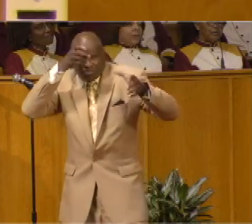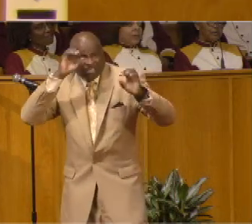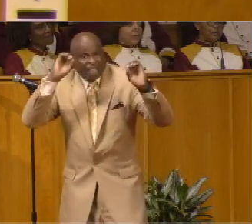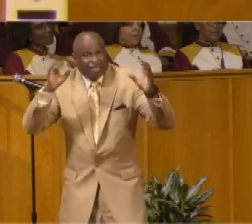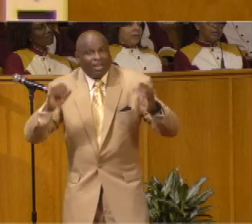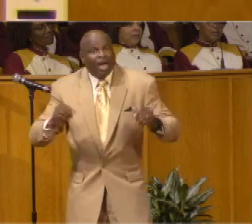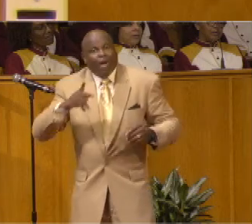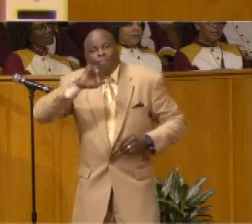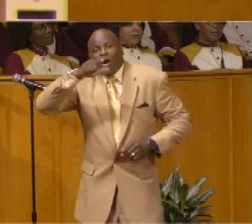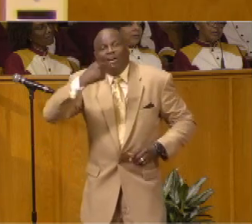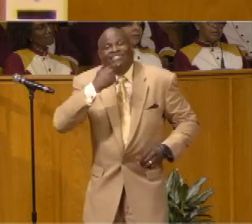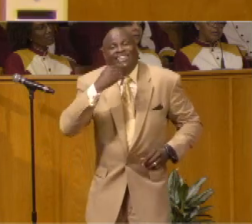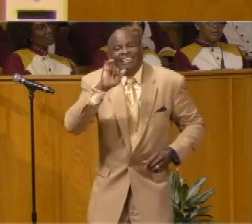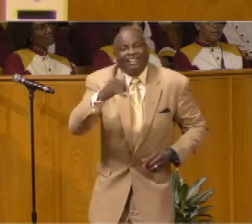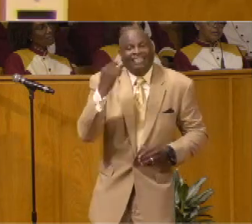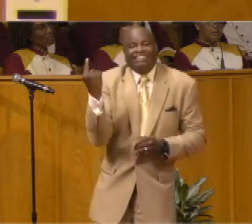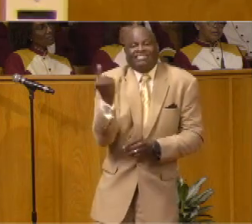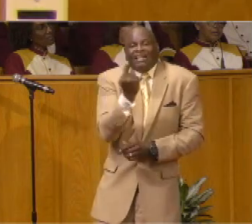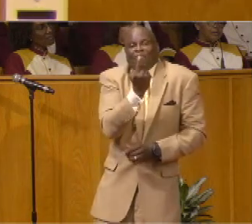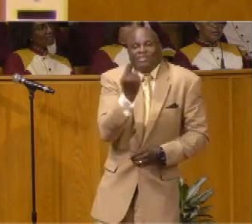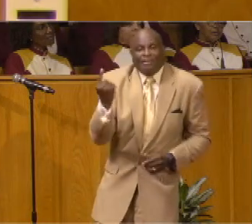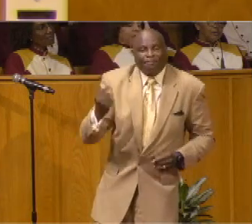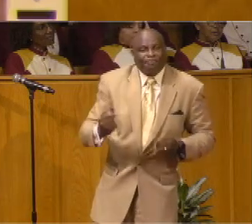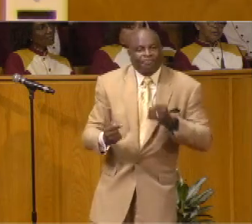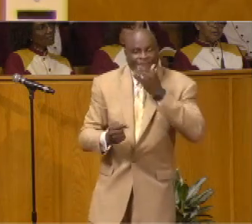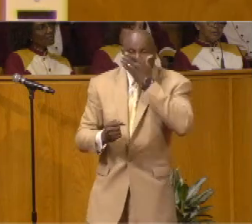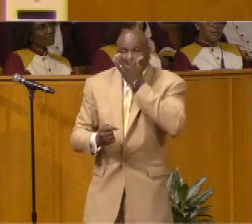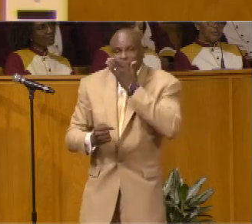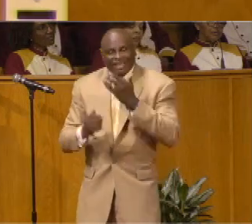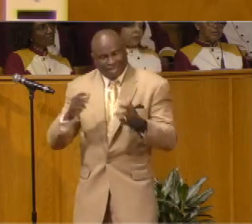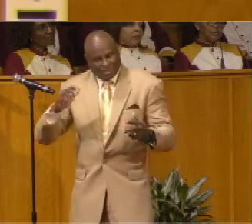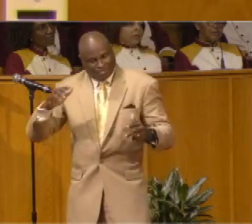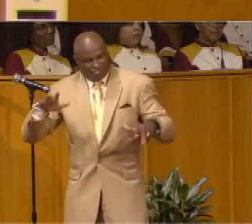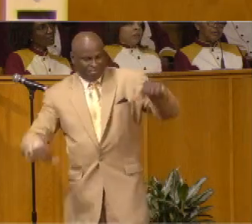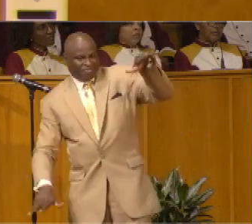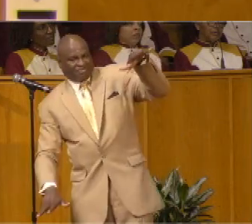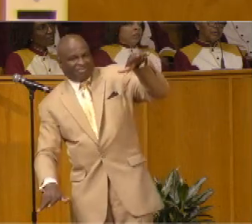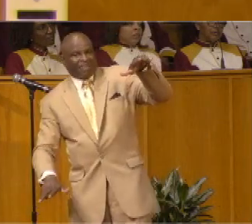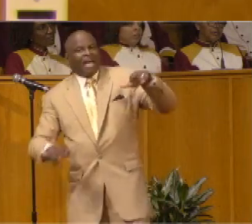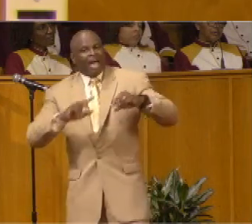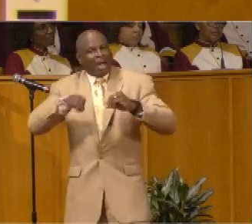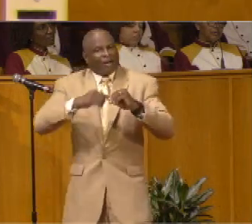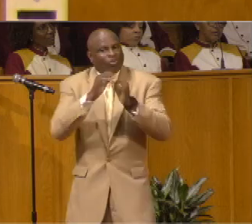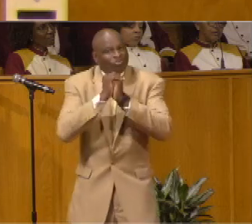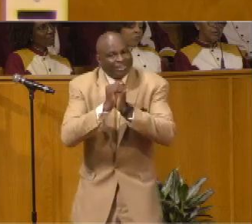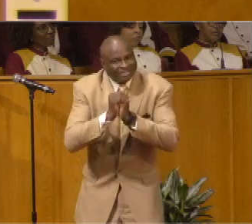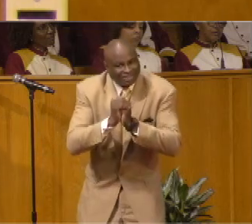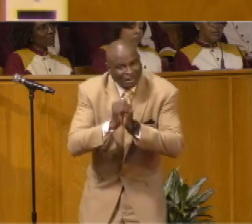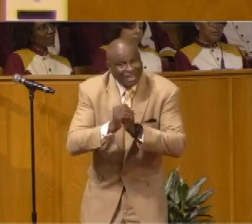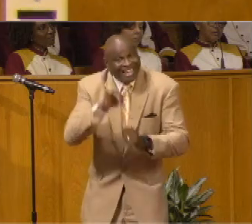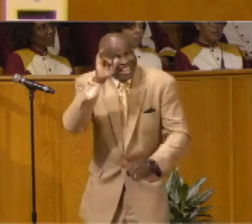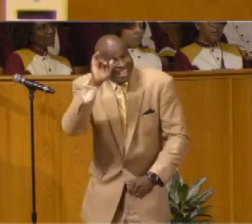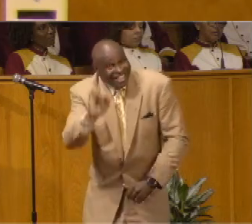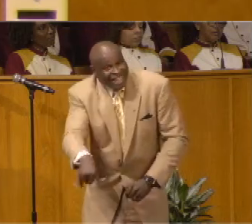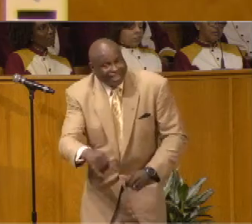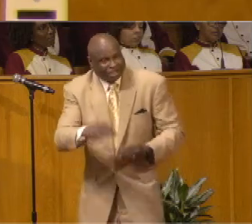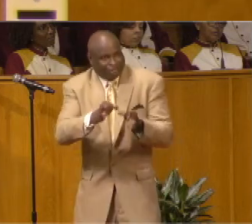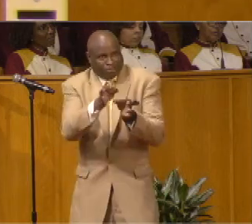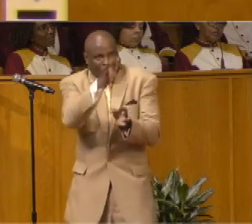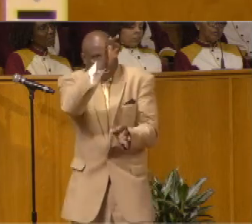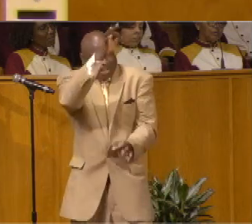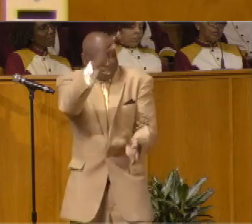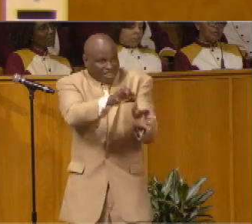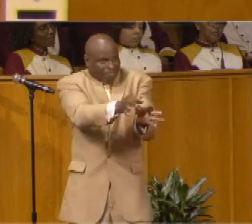And Paul declares that there is something unbalanced about worship that's all